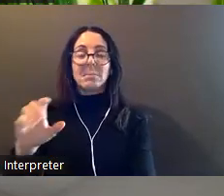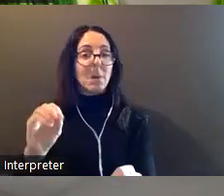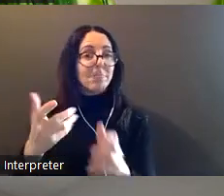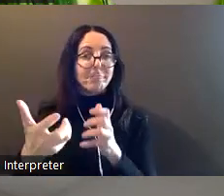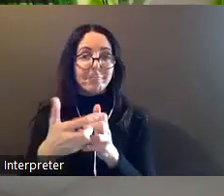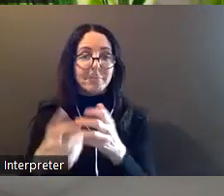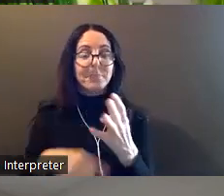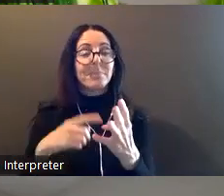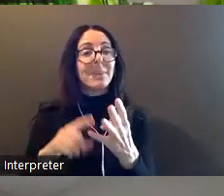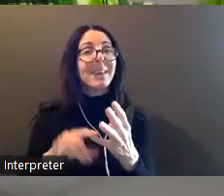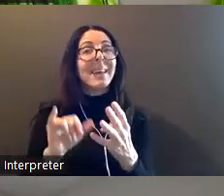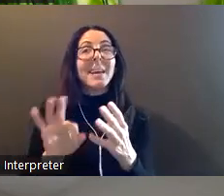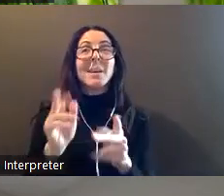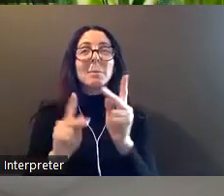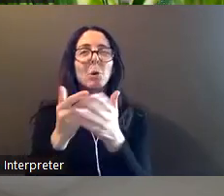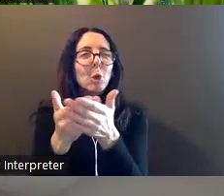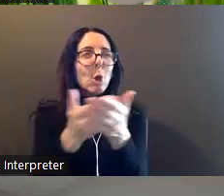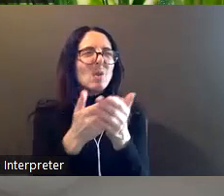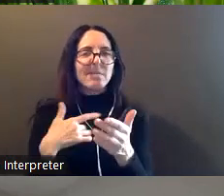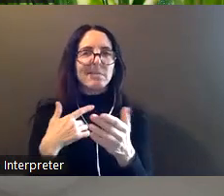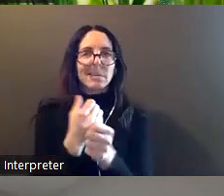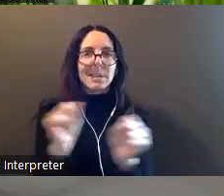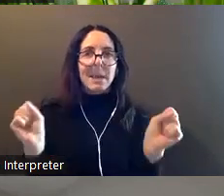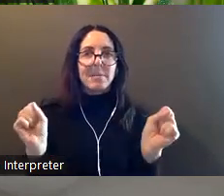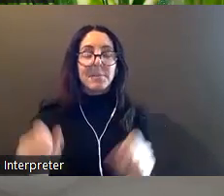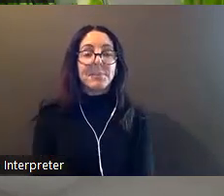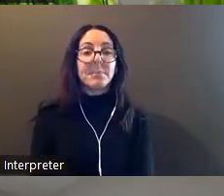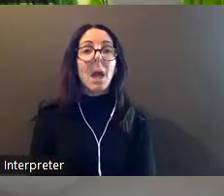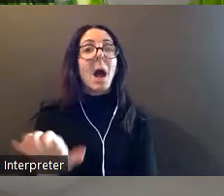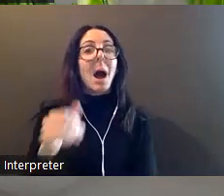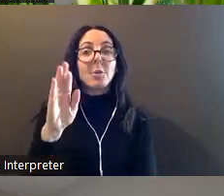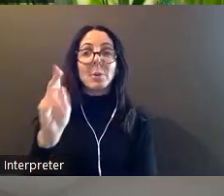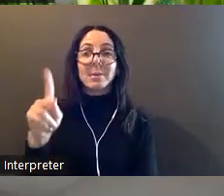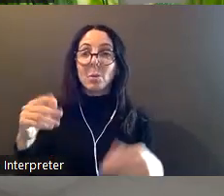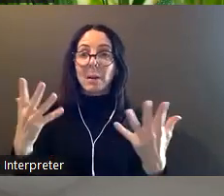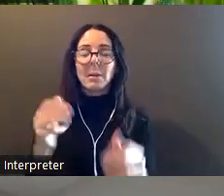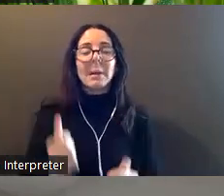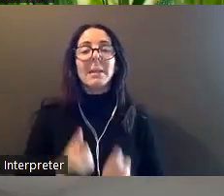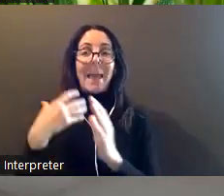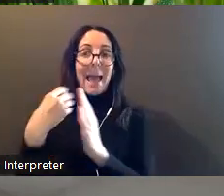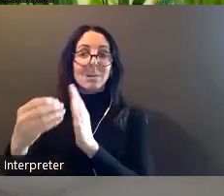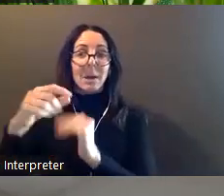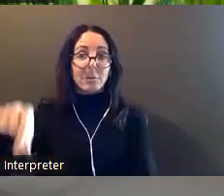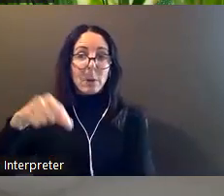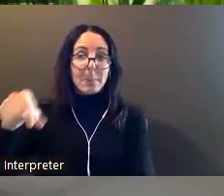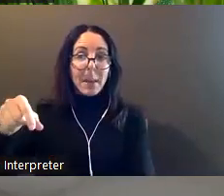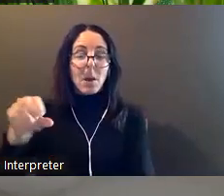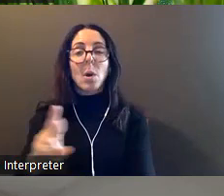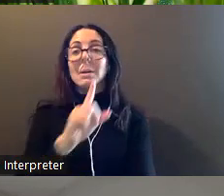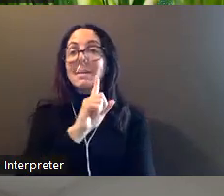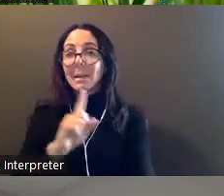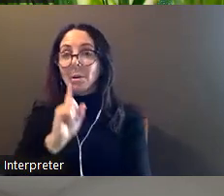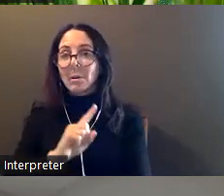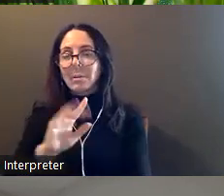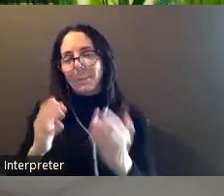people closest to you, living outside of Quebec, being single as compared to being